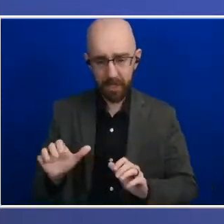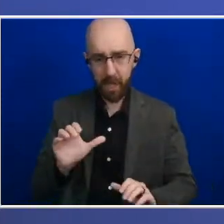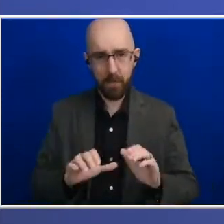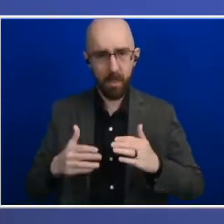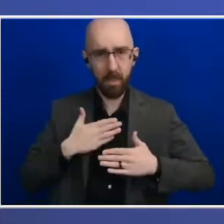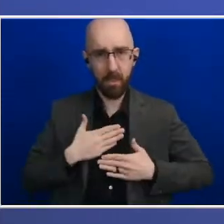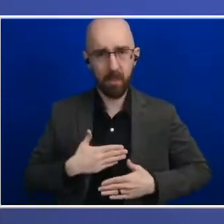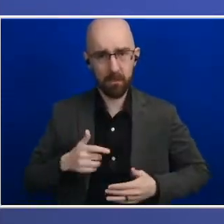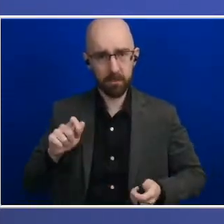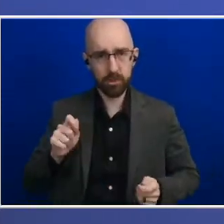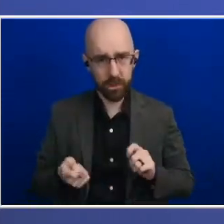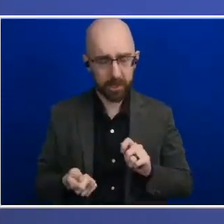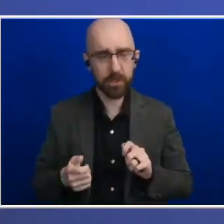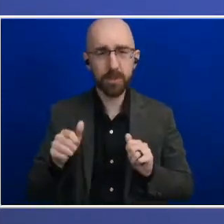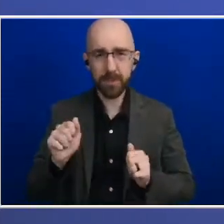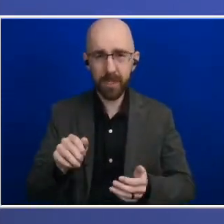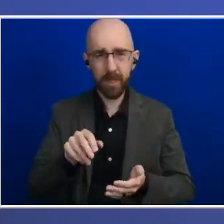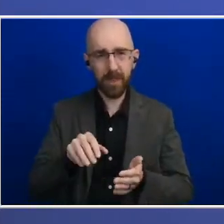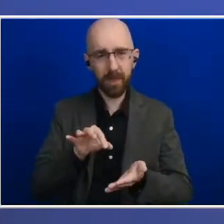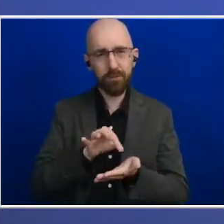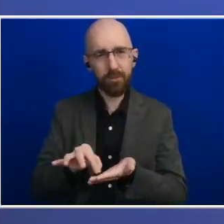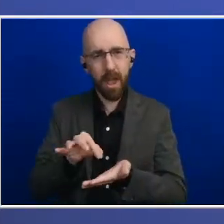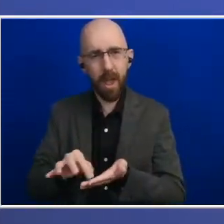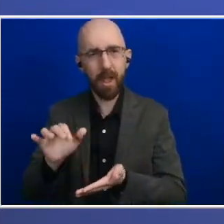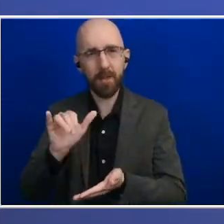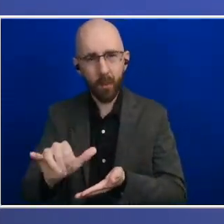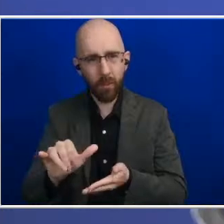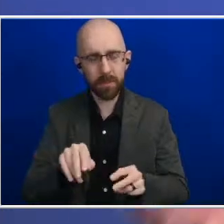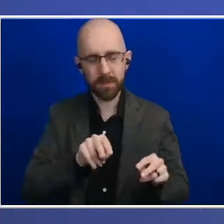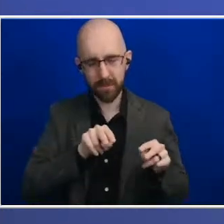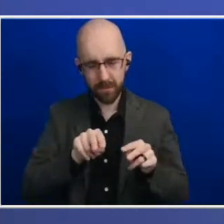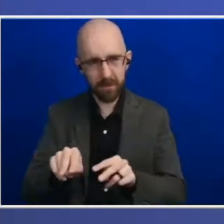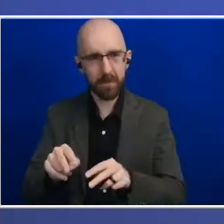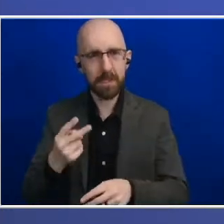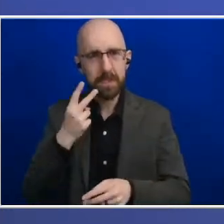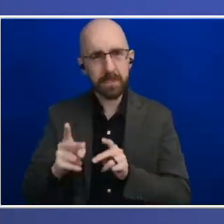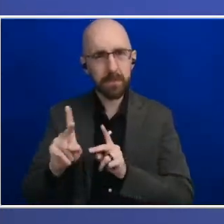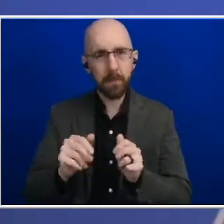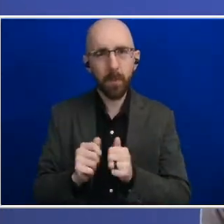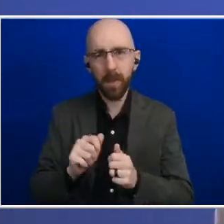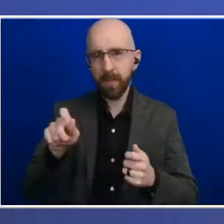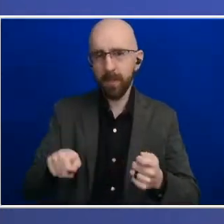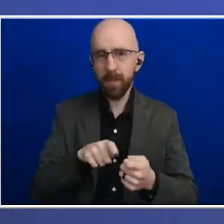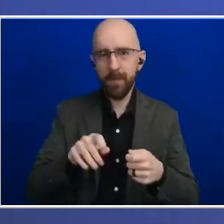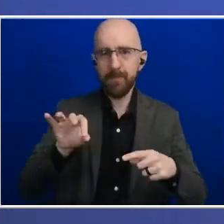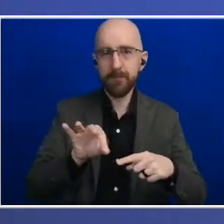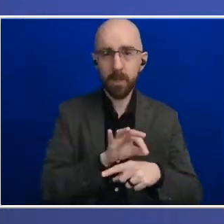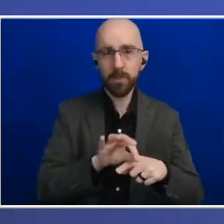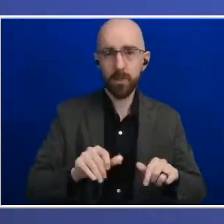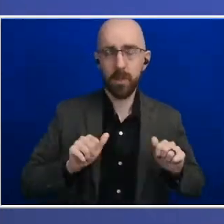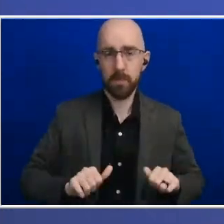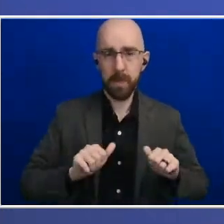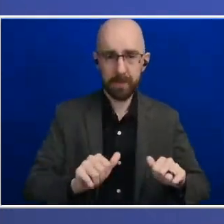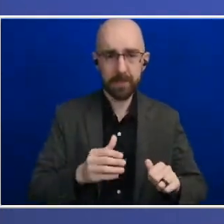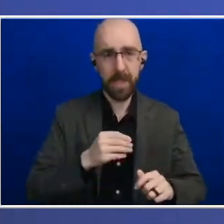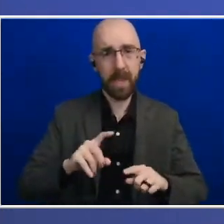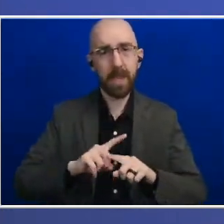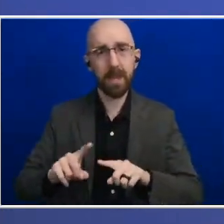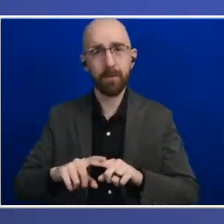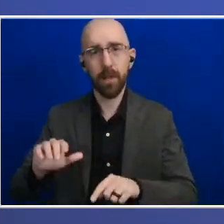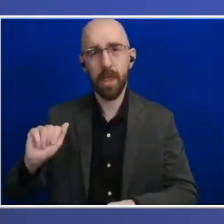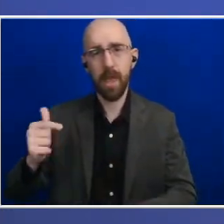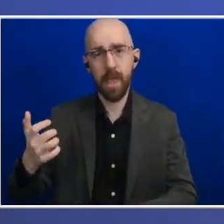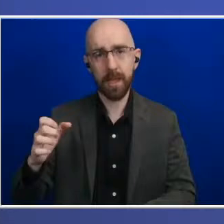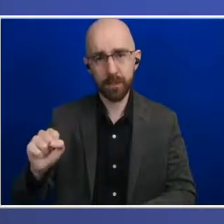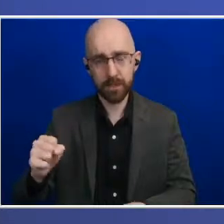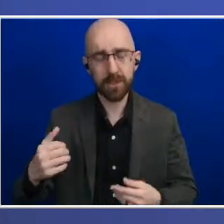you can track those and look and see people with certain functional capacities and different ages have different